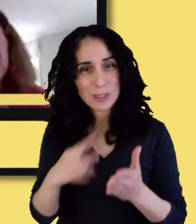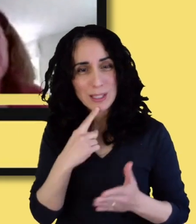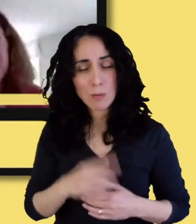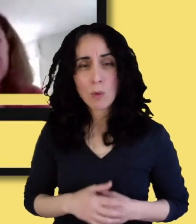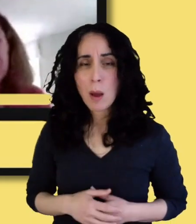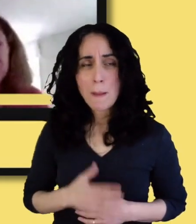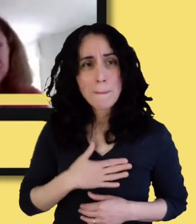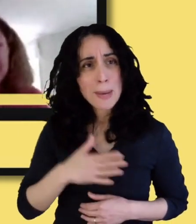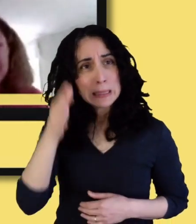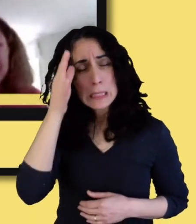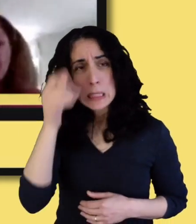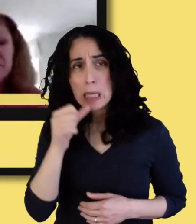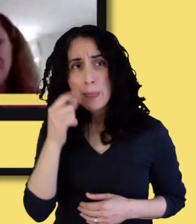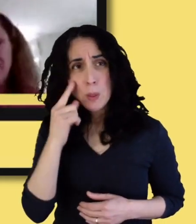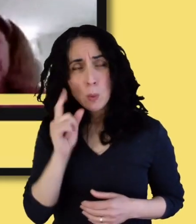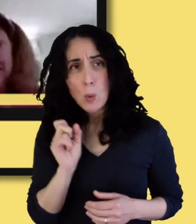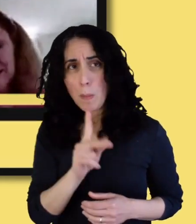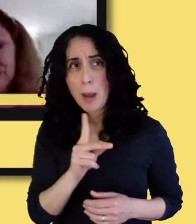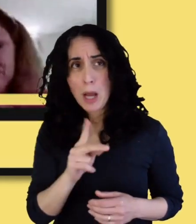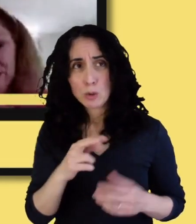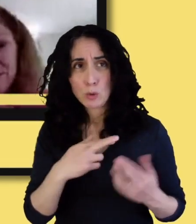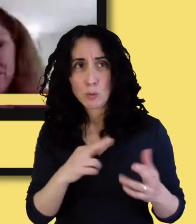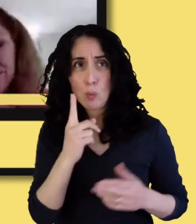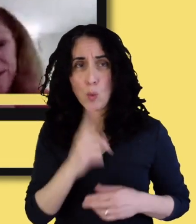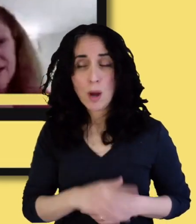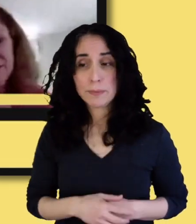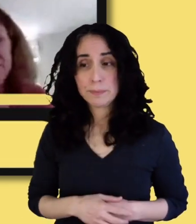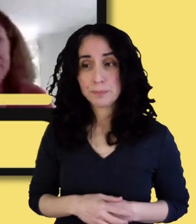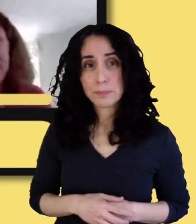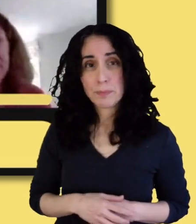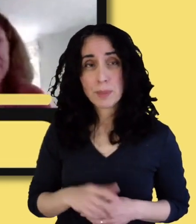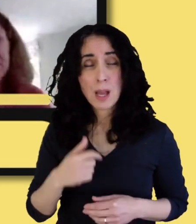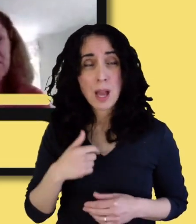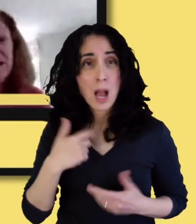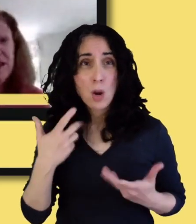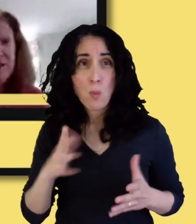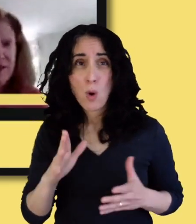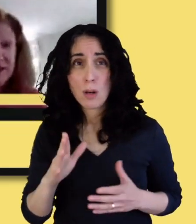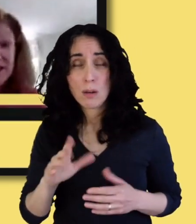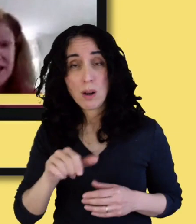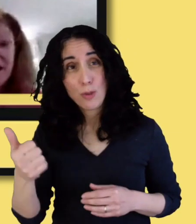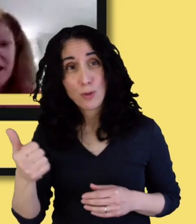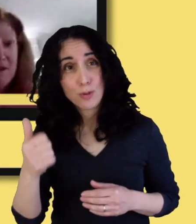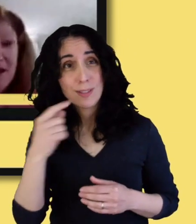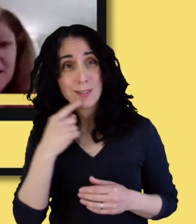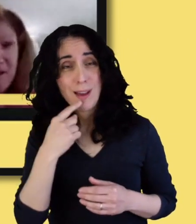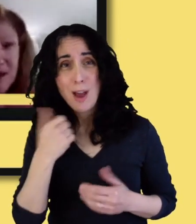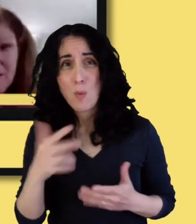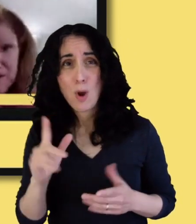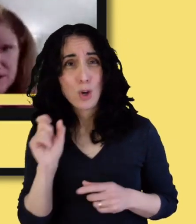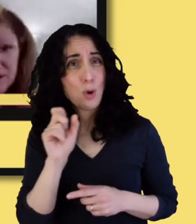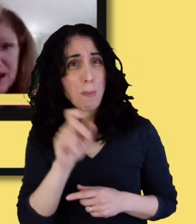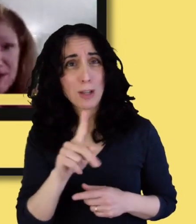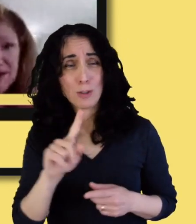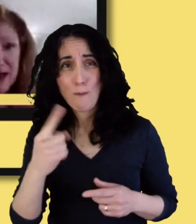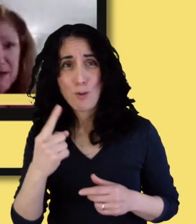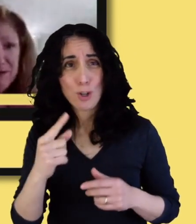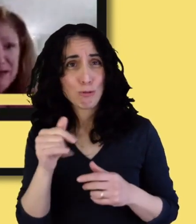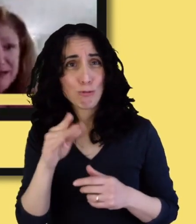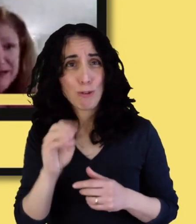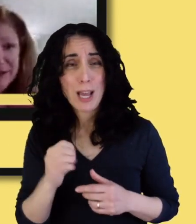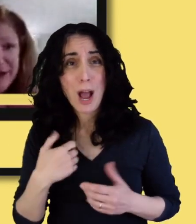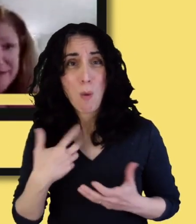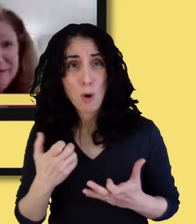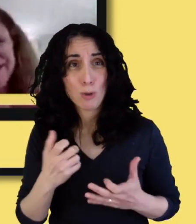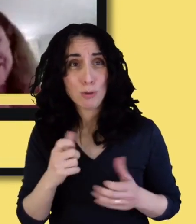gotten started, and one of the little ones said, my dad doesn't think we're going to be going back to room one. And one of the other friends said, but I don't want to go to first grade. I want to